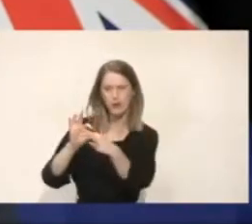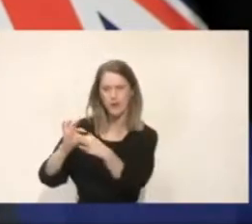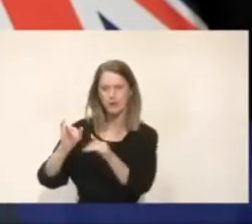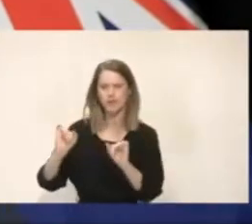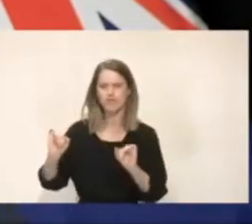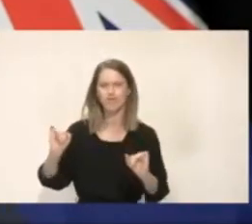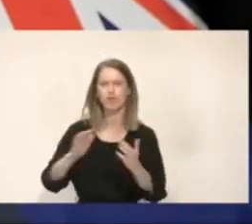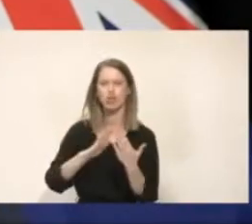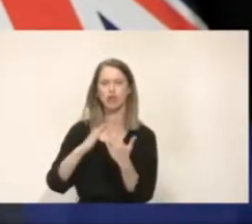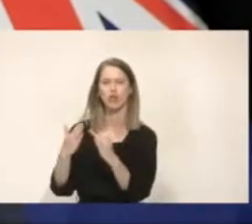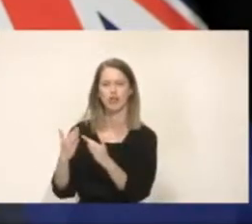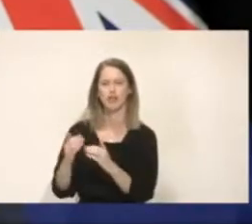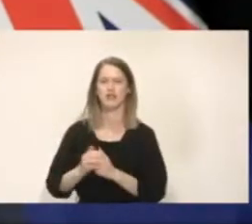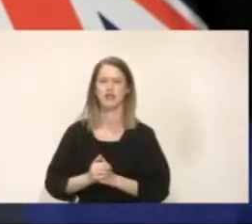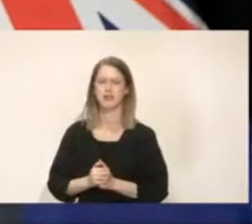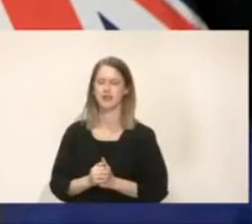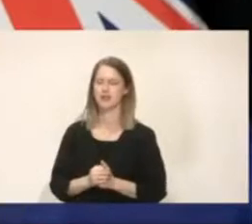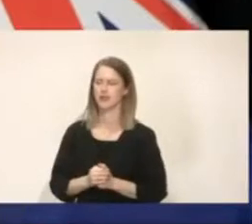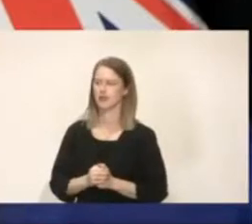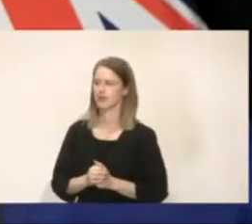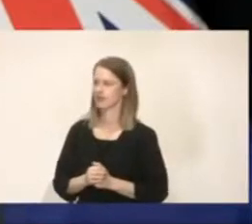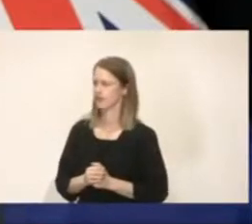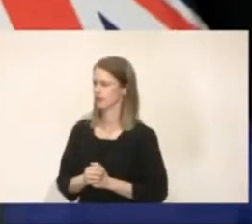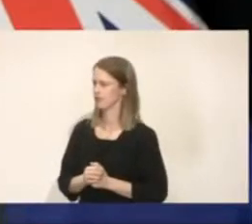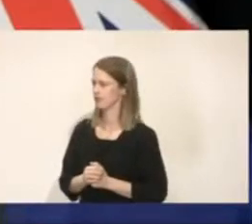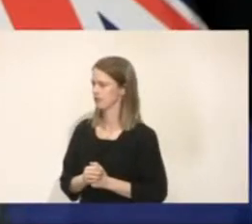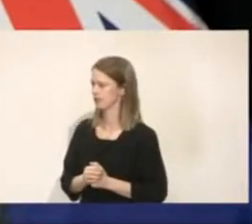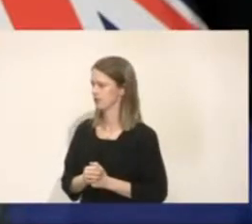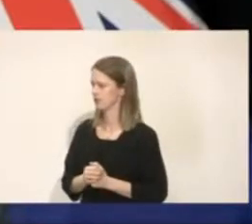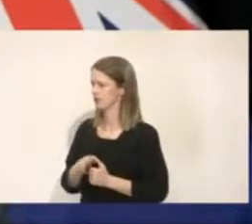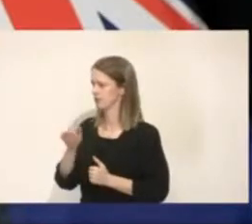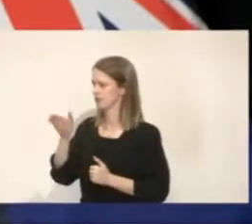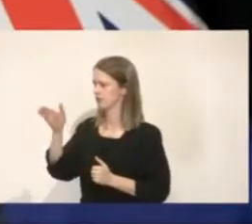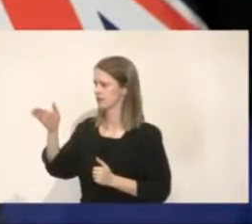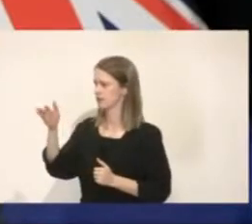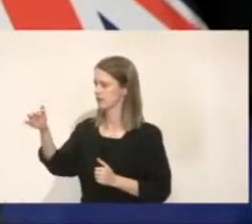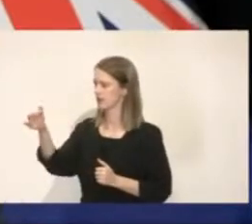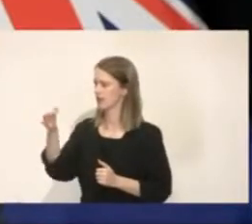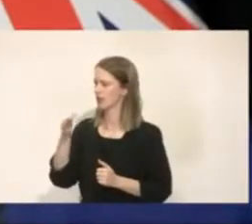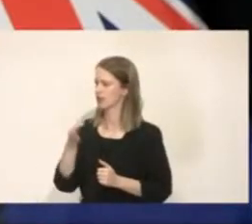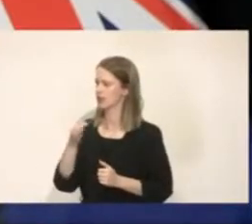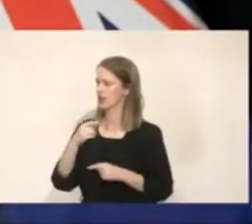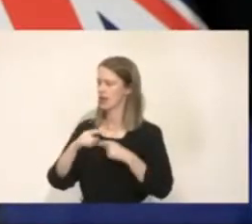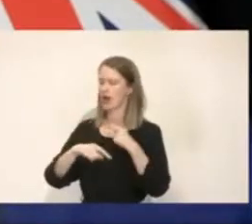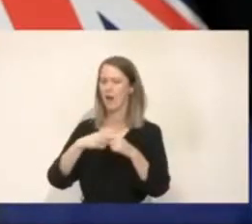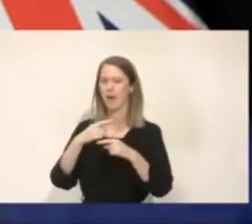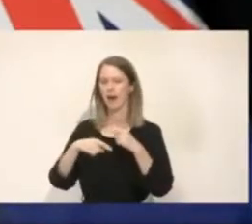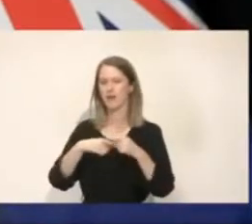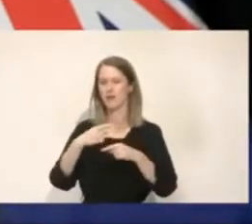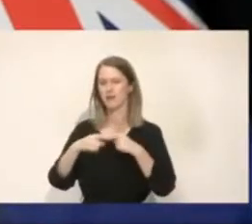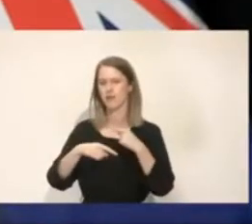and support the health and well-being of these communities. Last question, Justin. There's been warnings of the long tail of